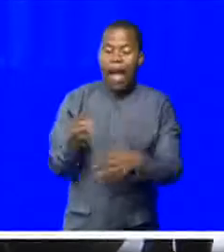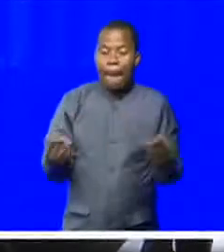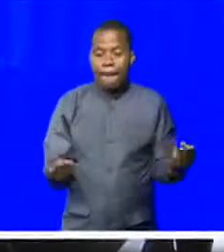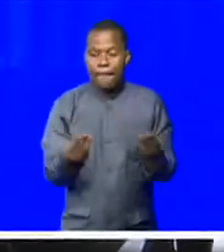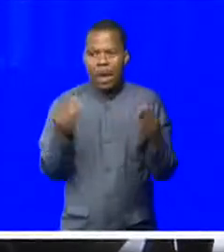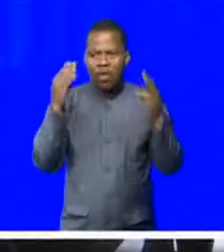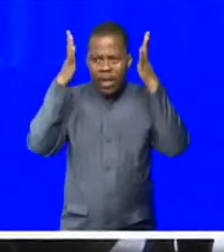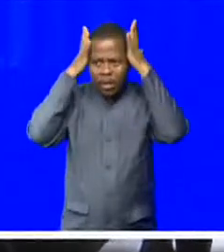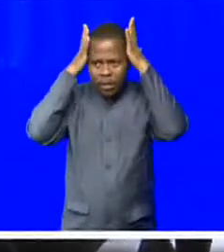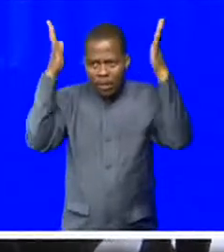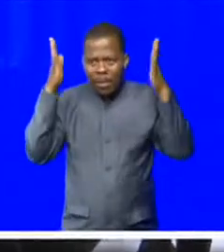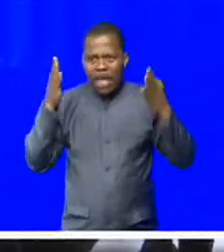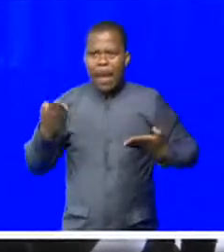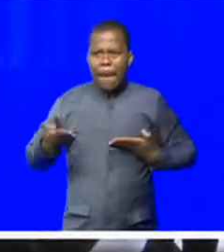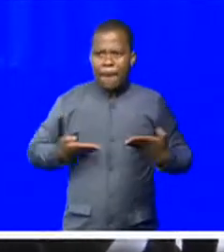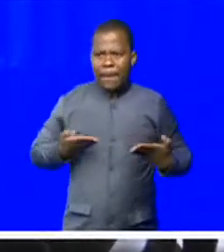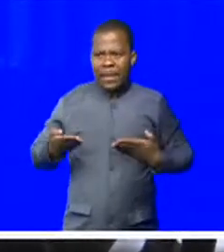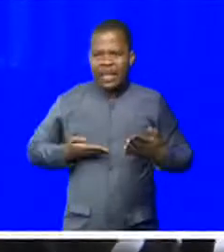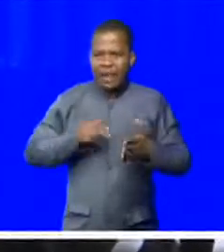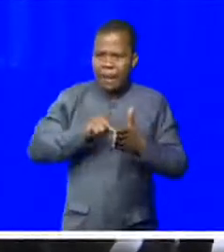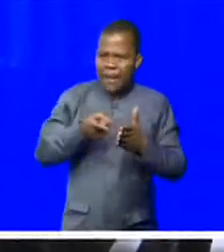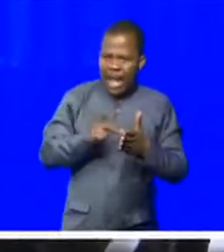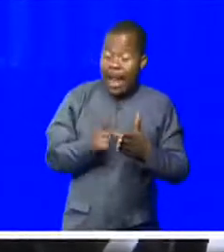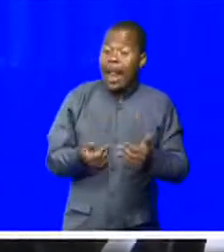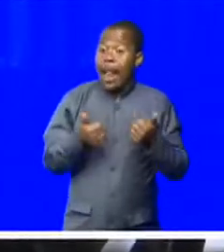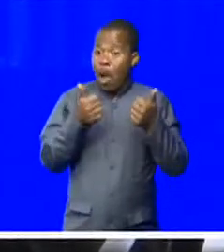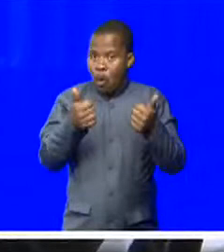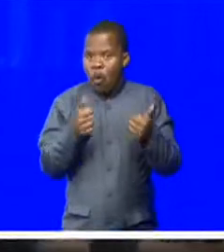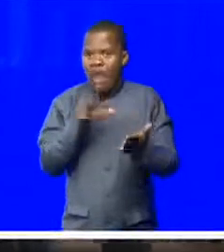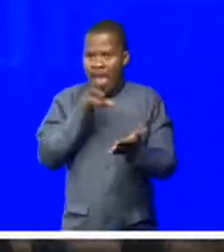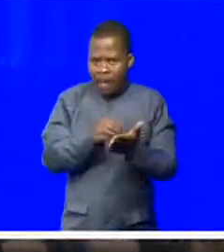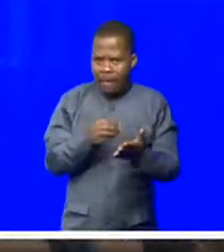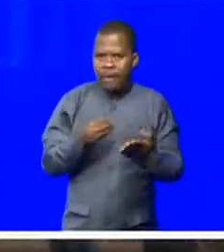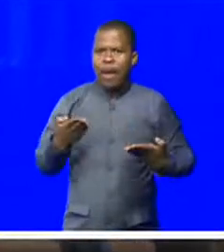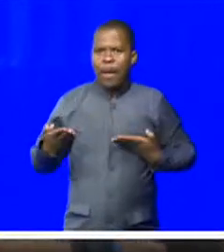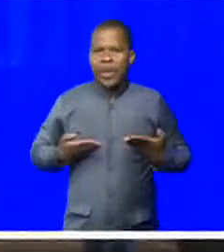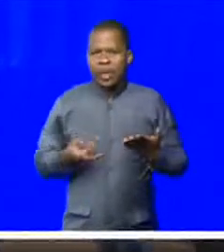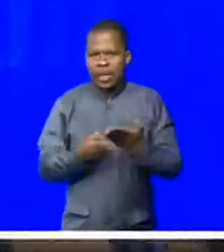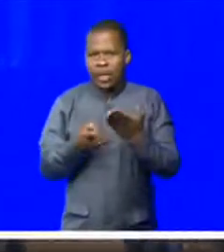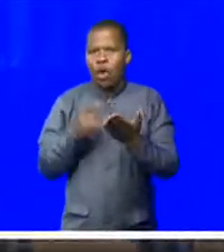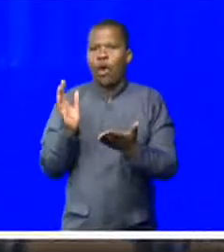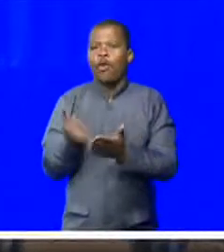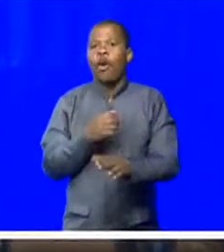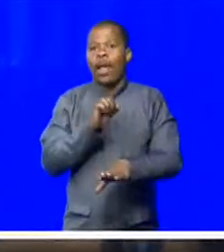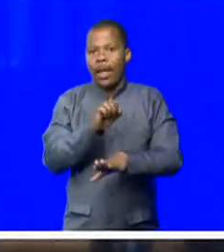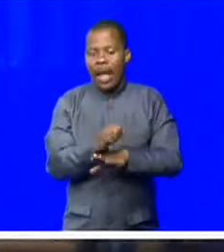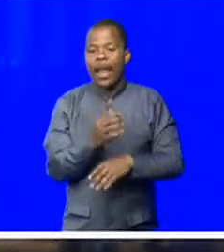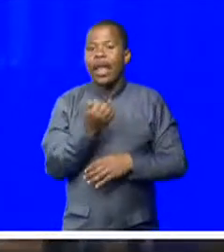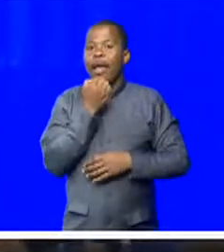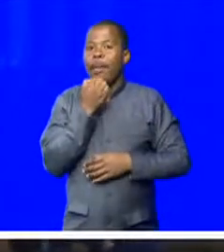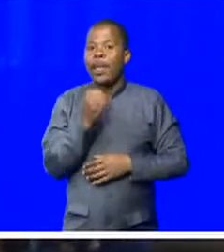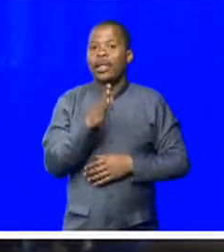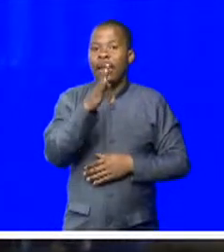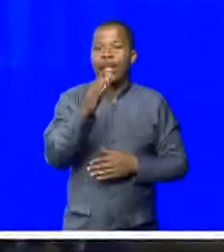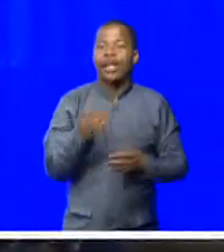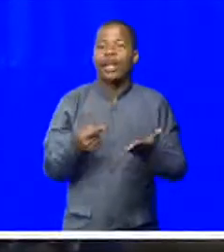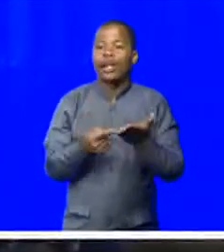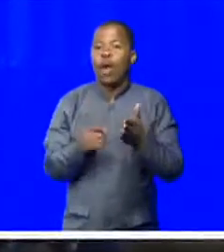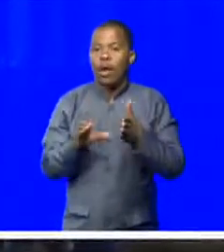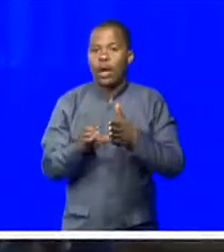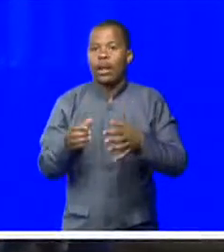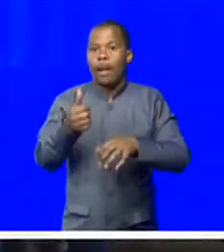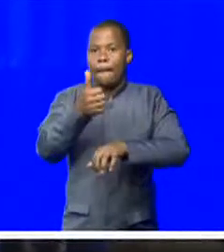come up with impressive business concepts so they could be funded. Manzini Mayor Quentin Els says the cottage is built